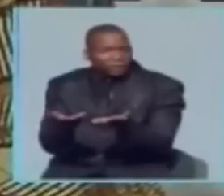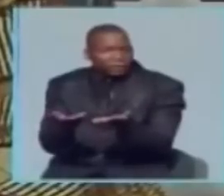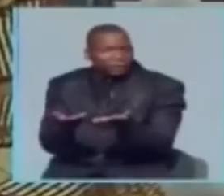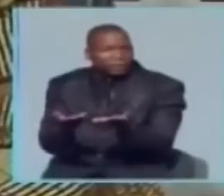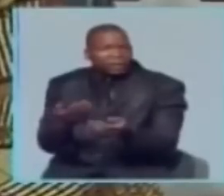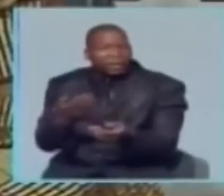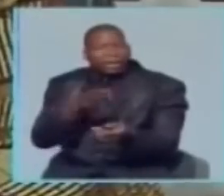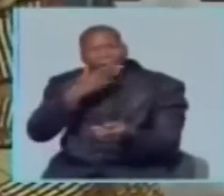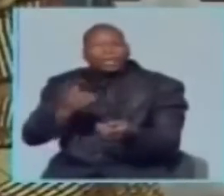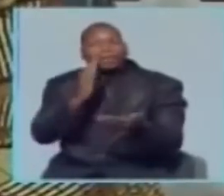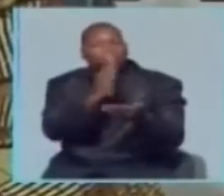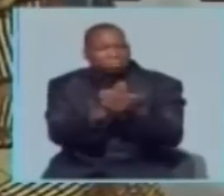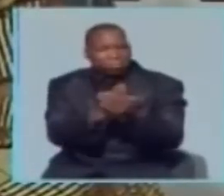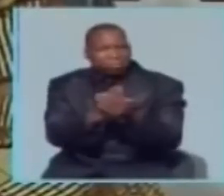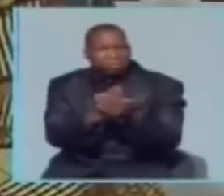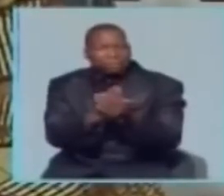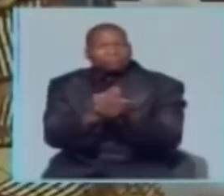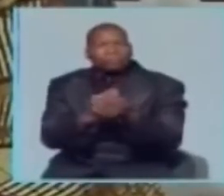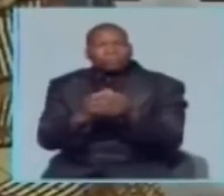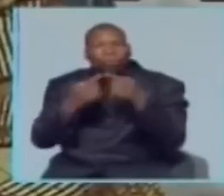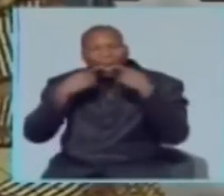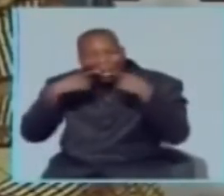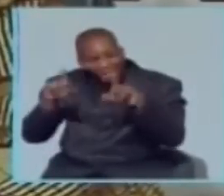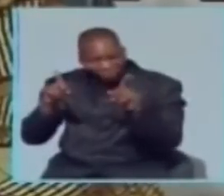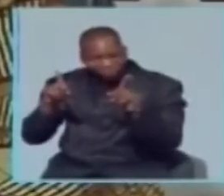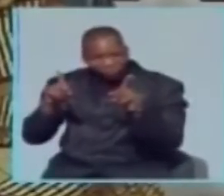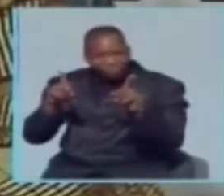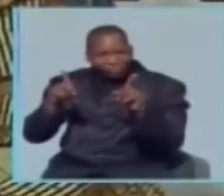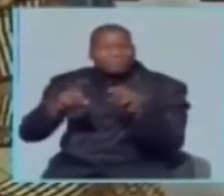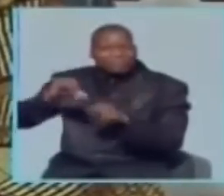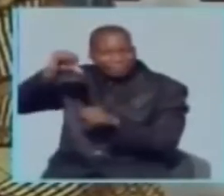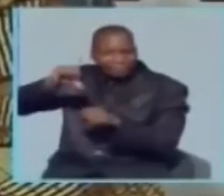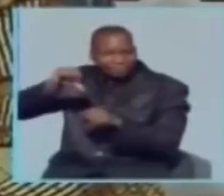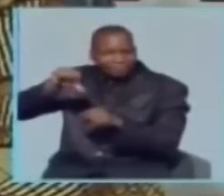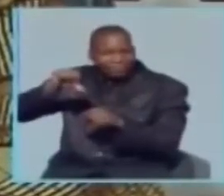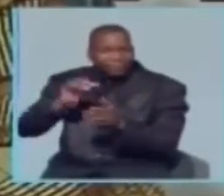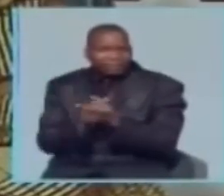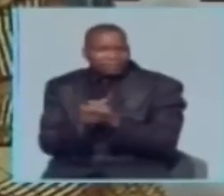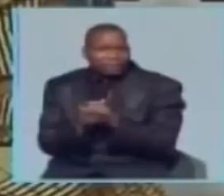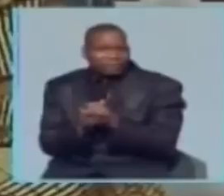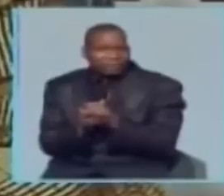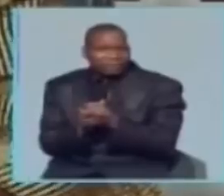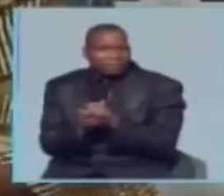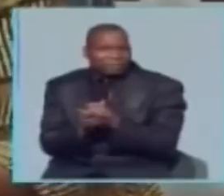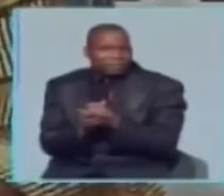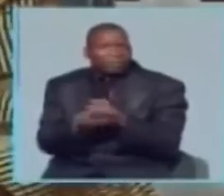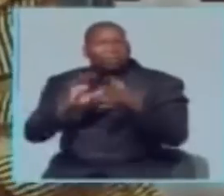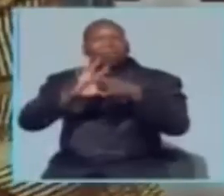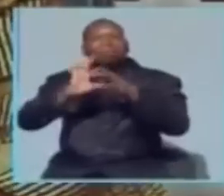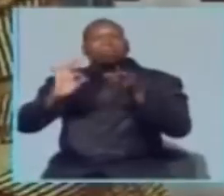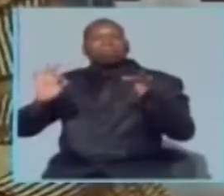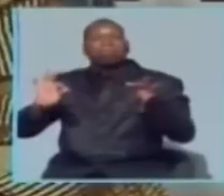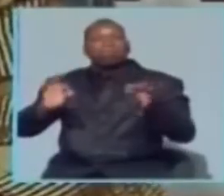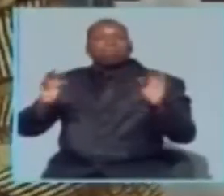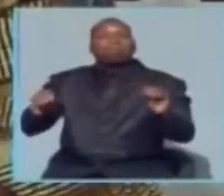believe, is alarming statements, is facts, is misquoting or